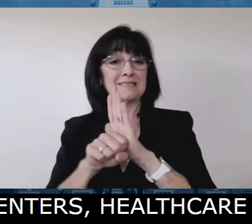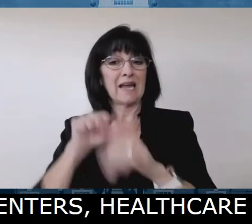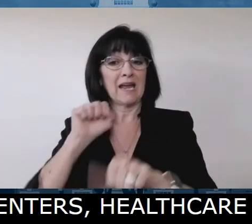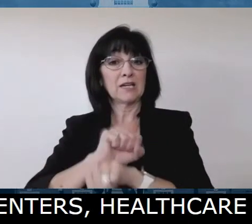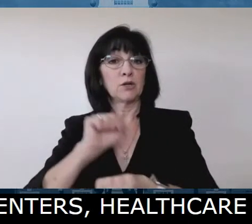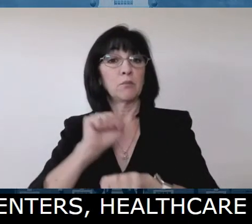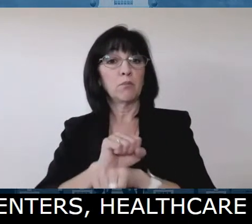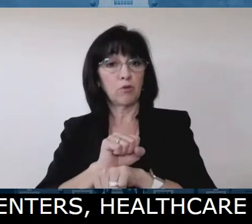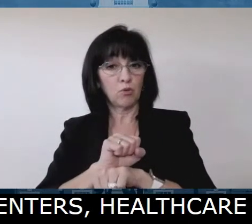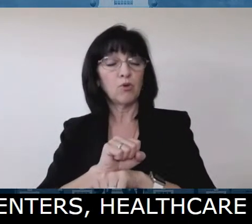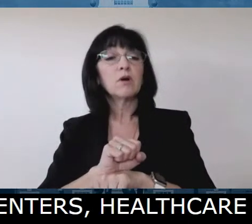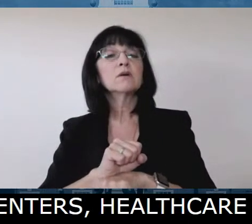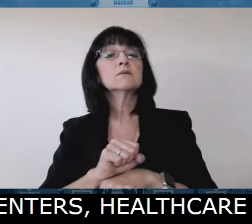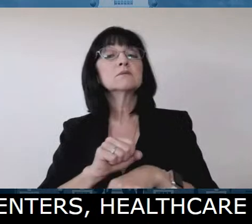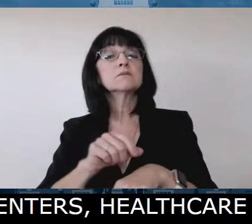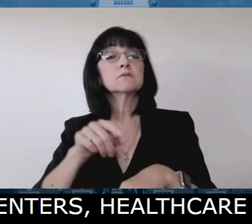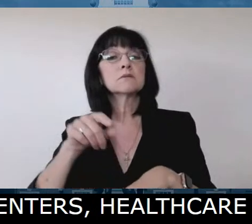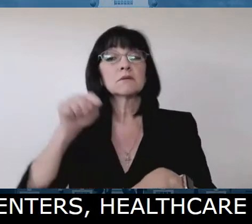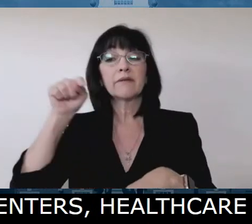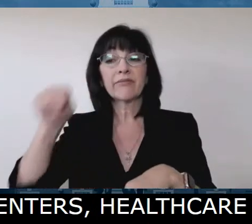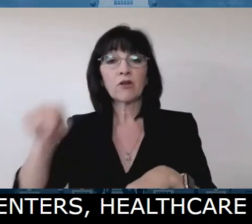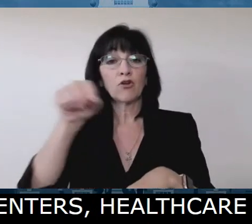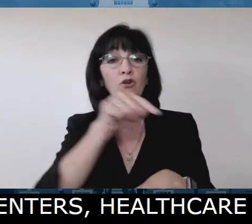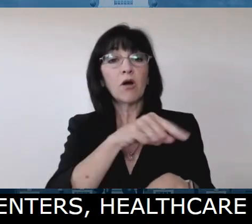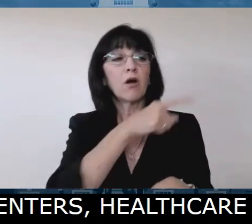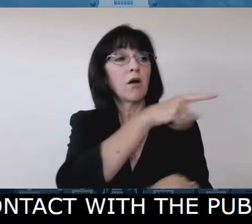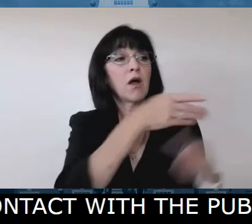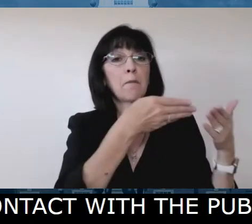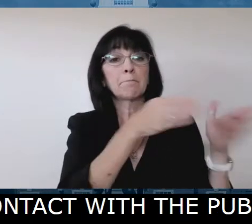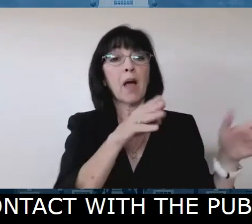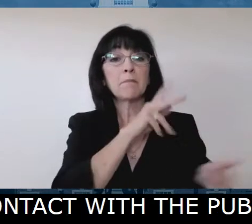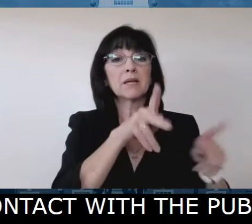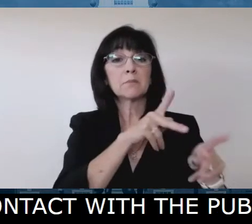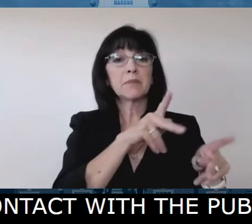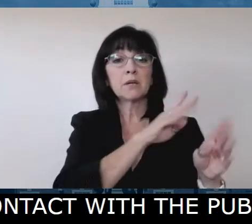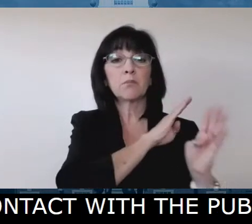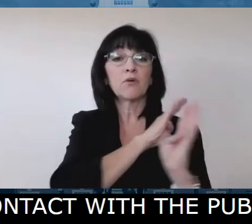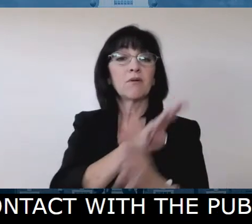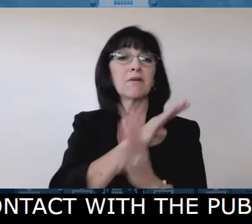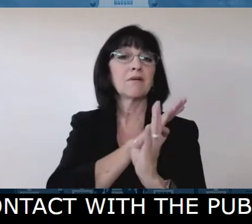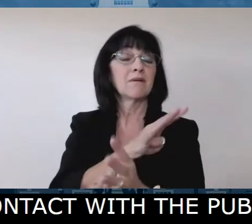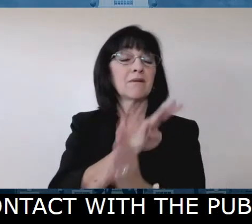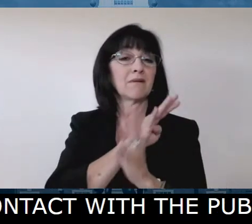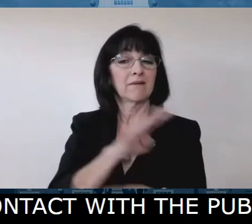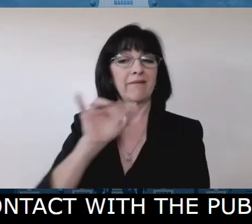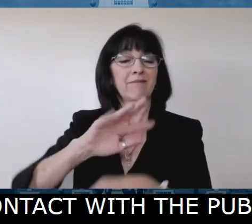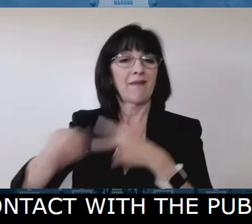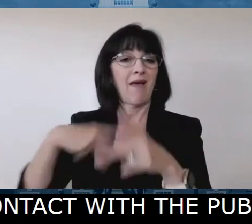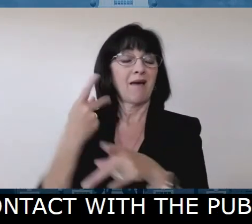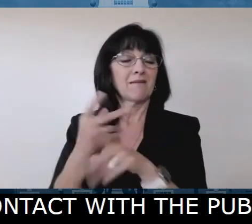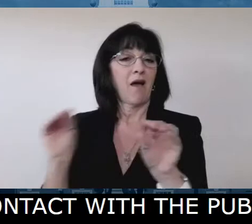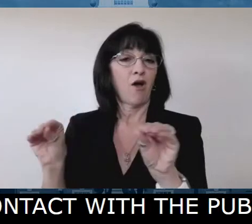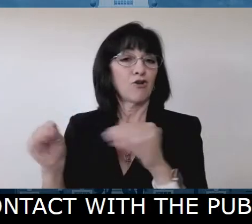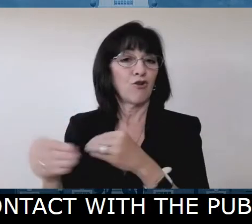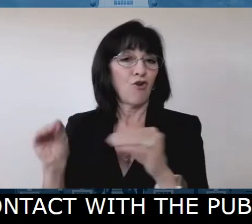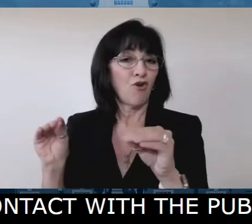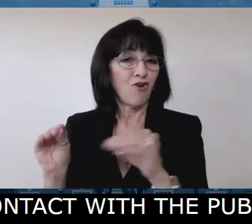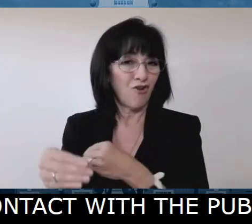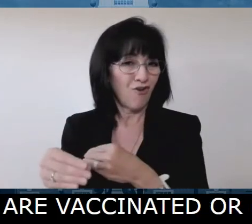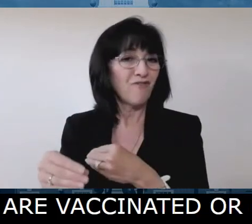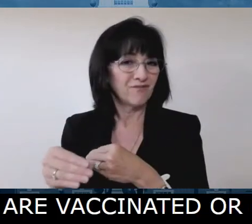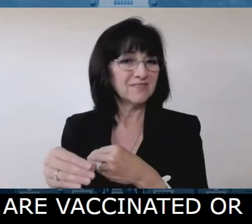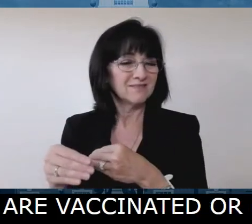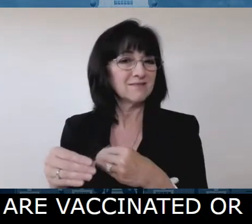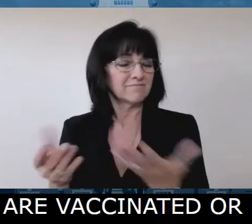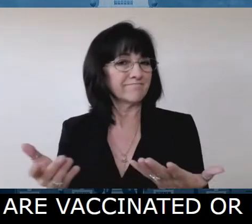whether folks are vaccinated or not. It would be more helpful if we had much more helpful if we had a way